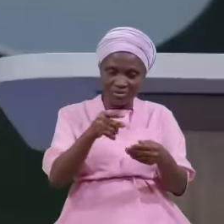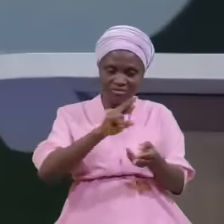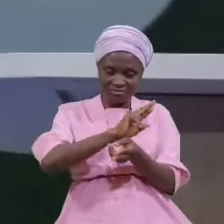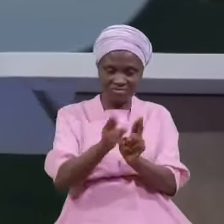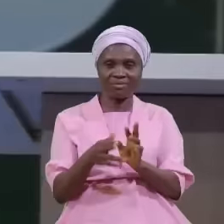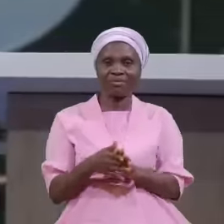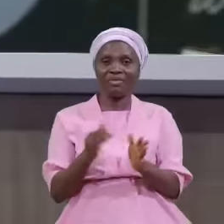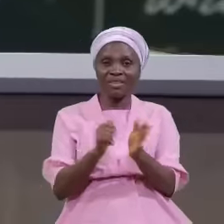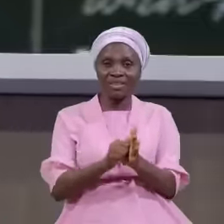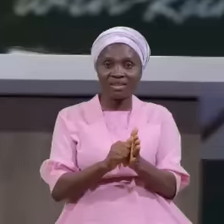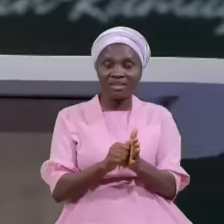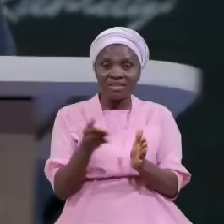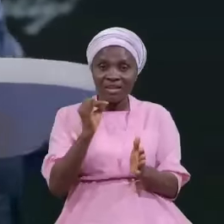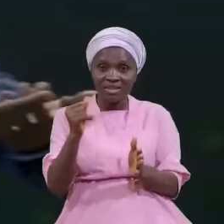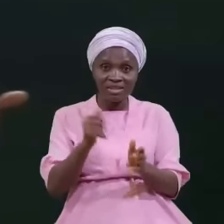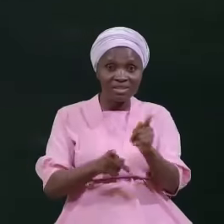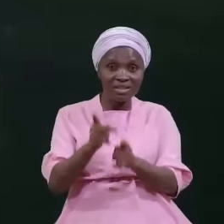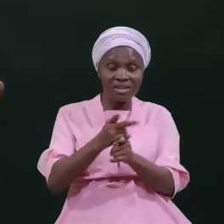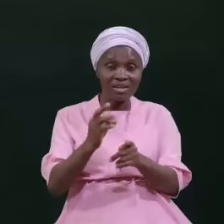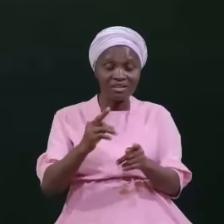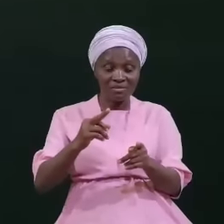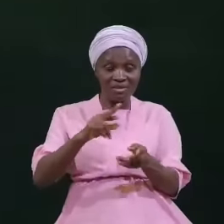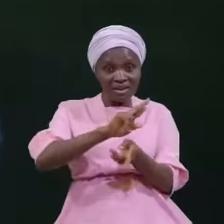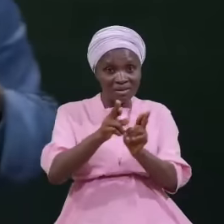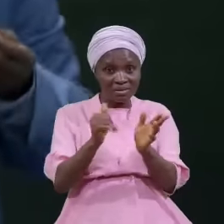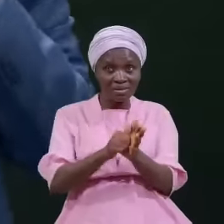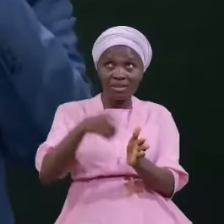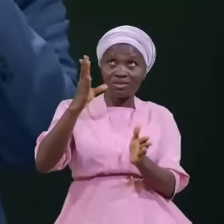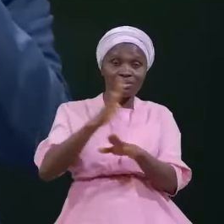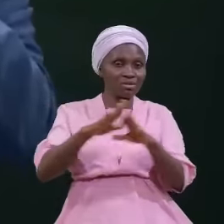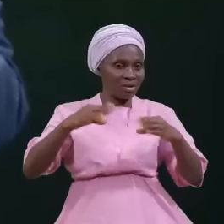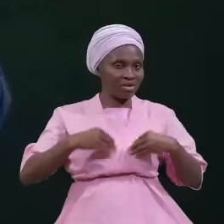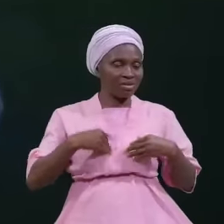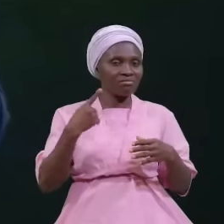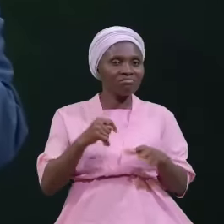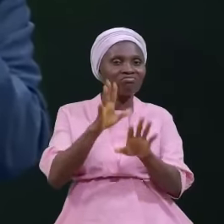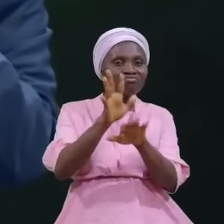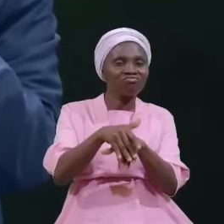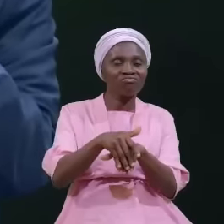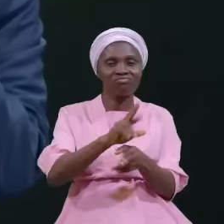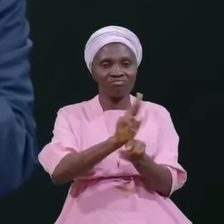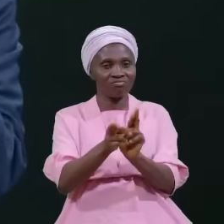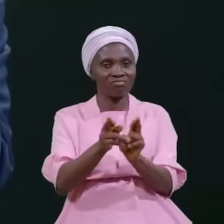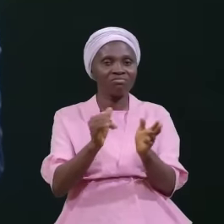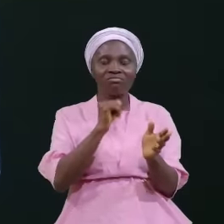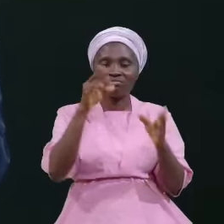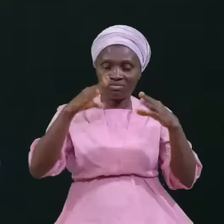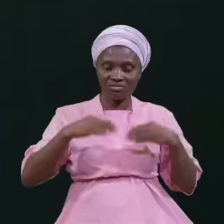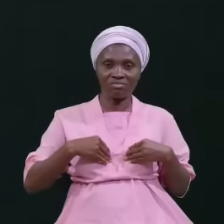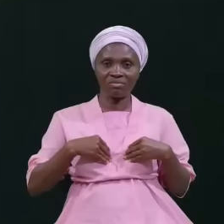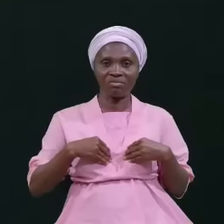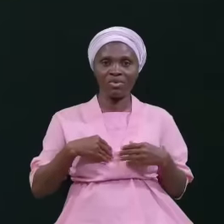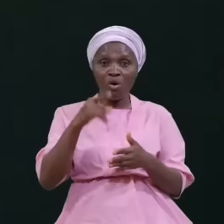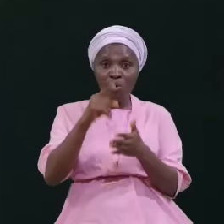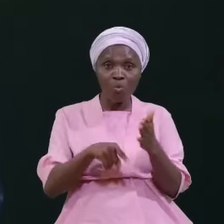repentance, superficial, that is not acceptable in the sight of the Lord. You chew what you stole in your mouth, and then you